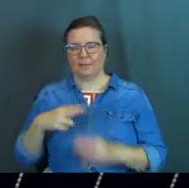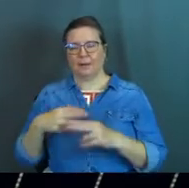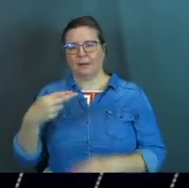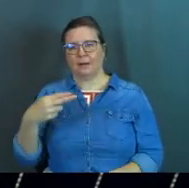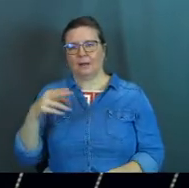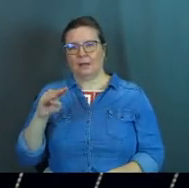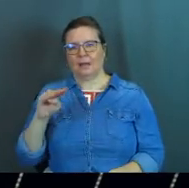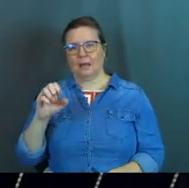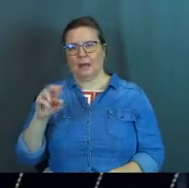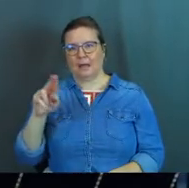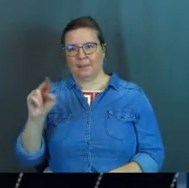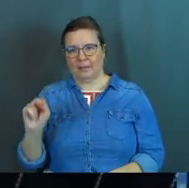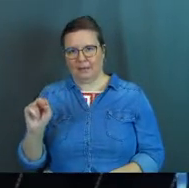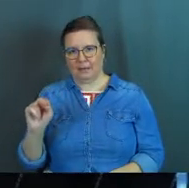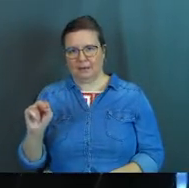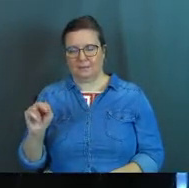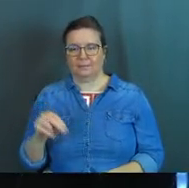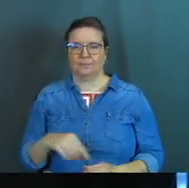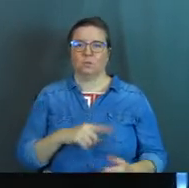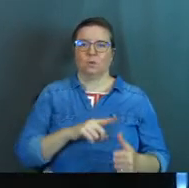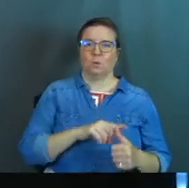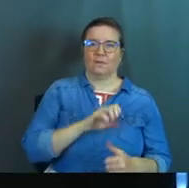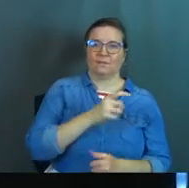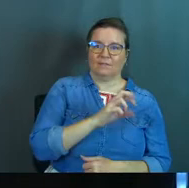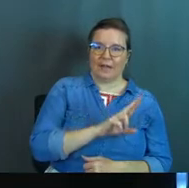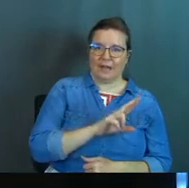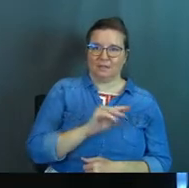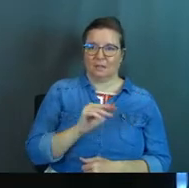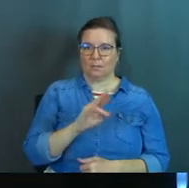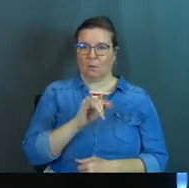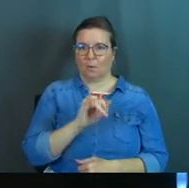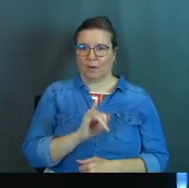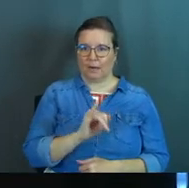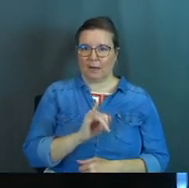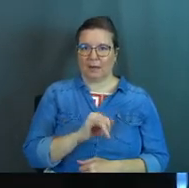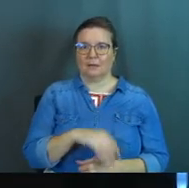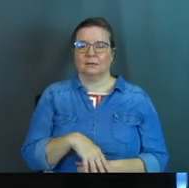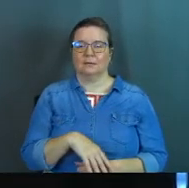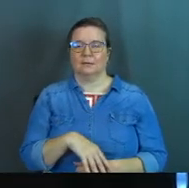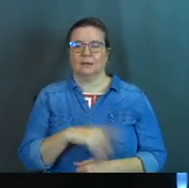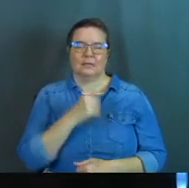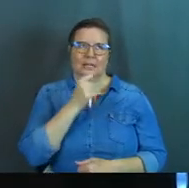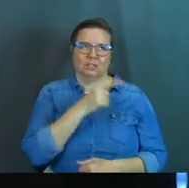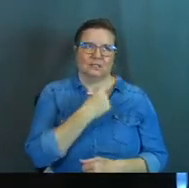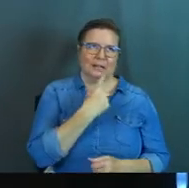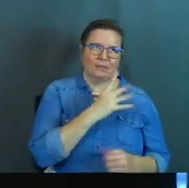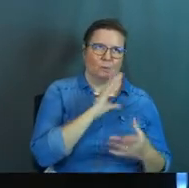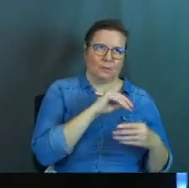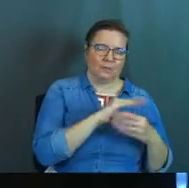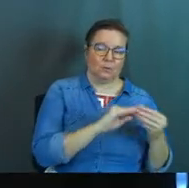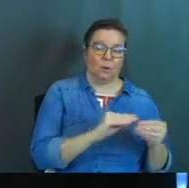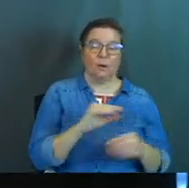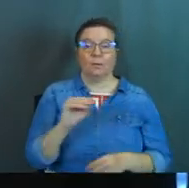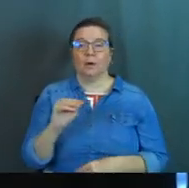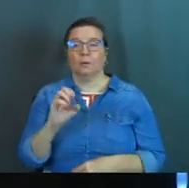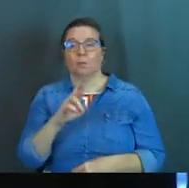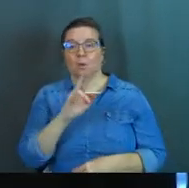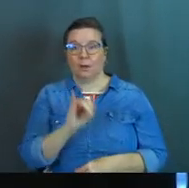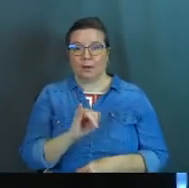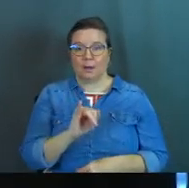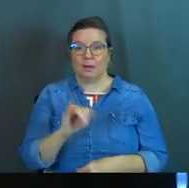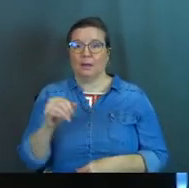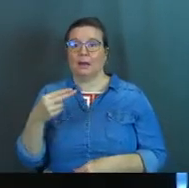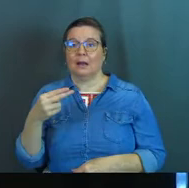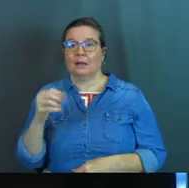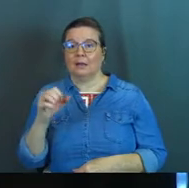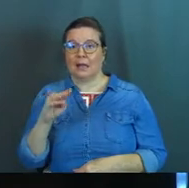Haman. So we got Esther, we got Mordecai, and Esther hasn't even come up in the story, but her name's the name of the book, so we have to say her. Mordecai